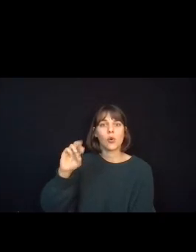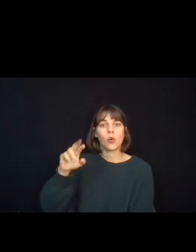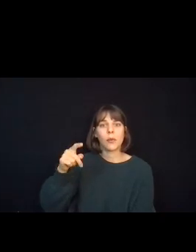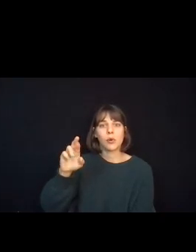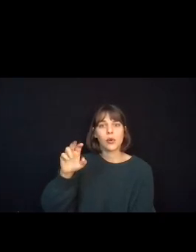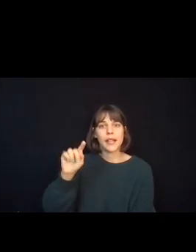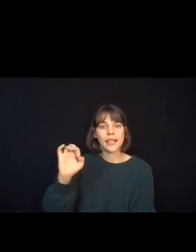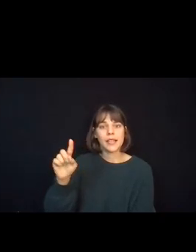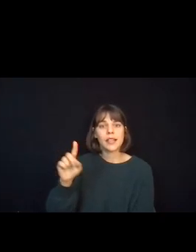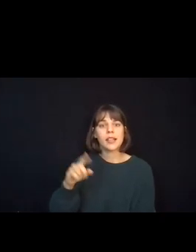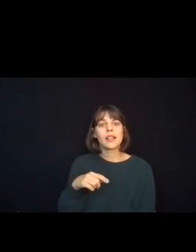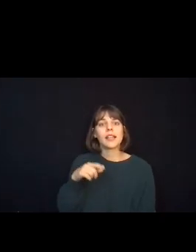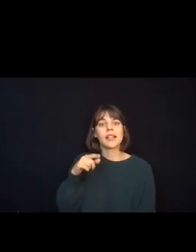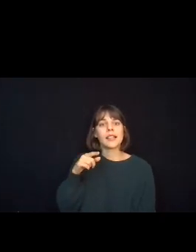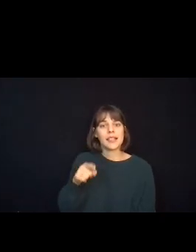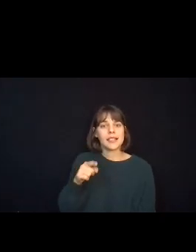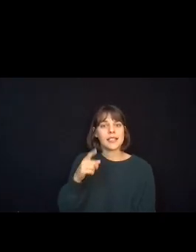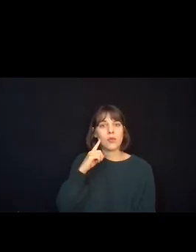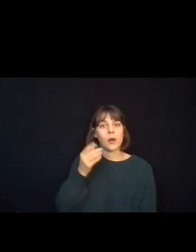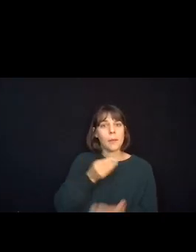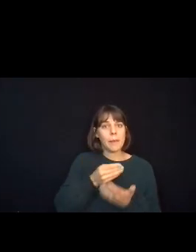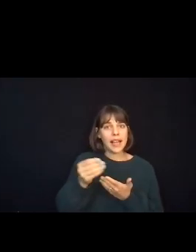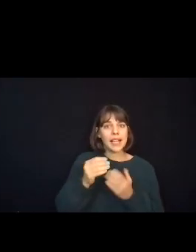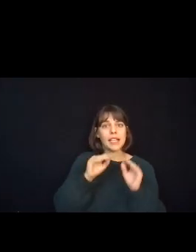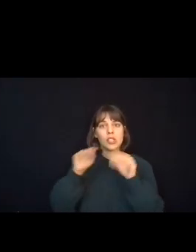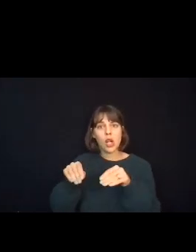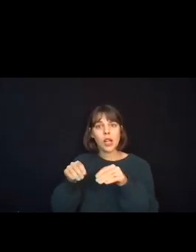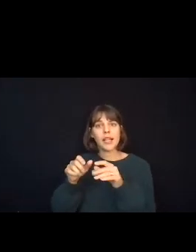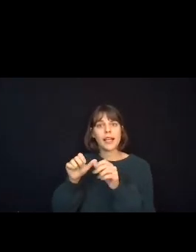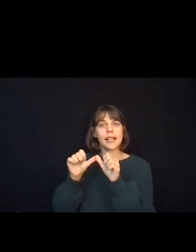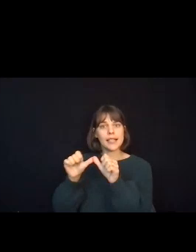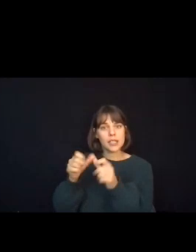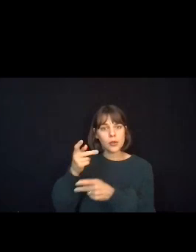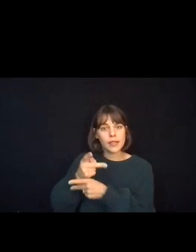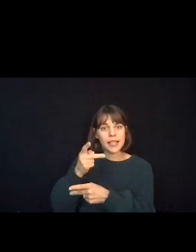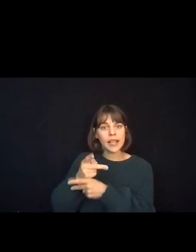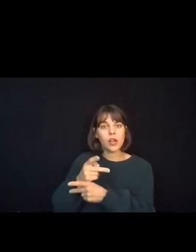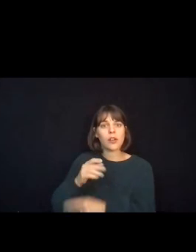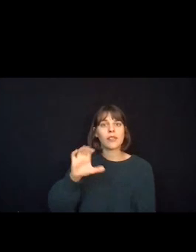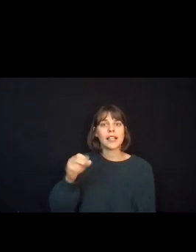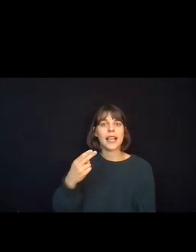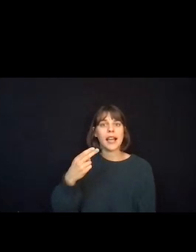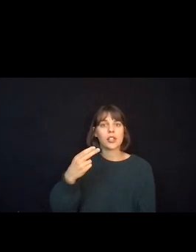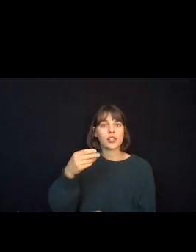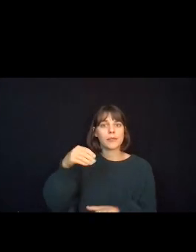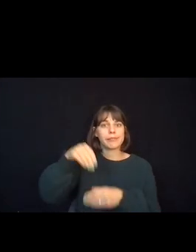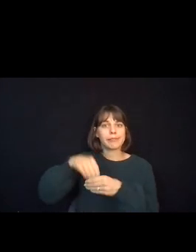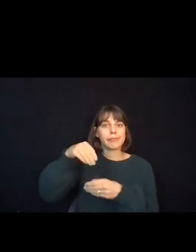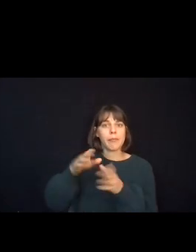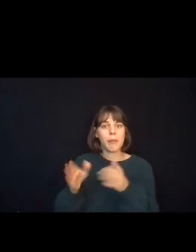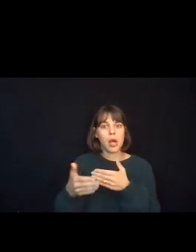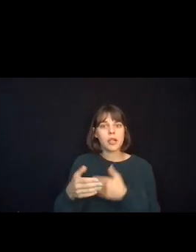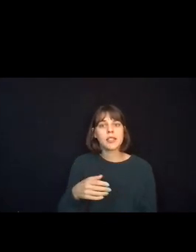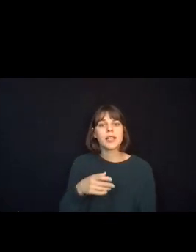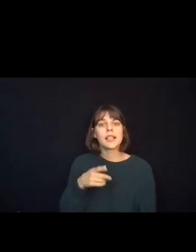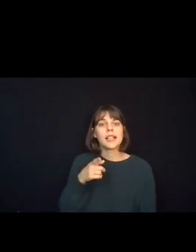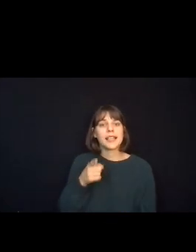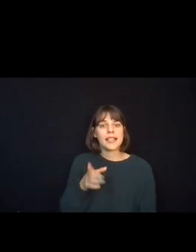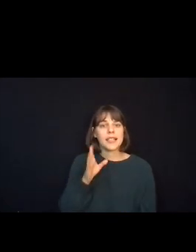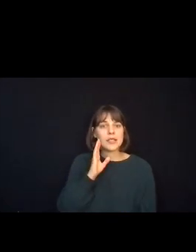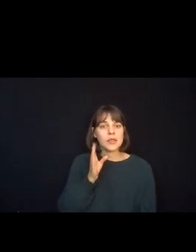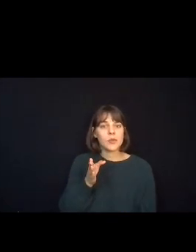note that these fare boxes will only take cash, that all other taps will occur on the Masabi validators. So this is